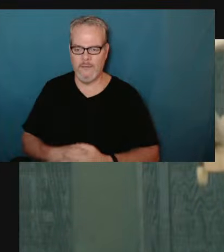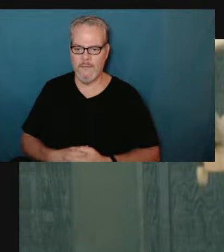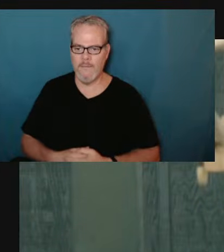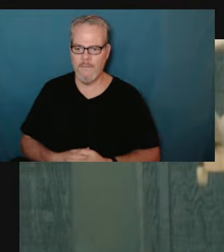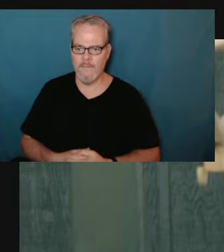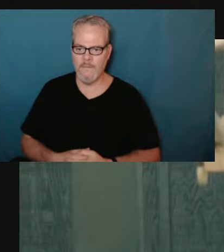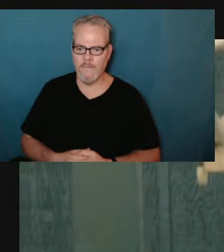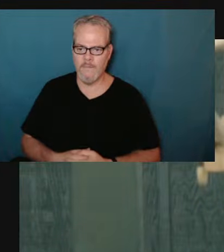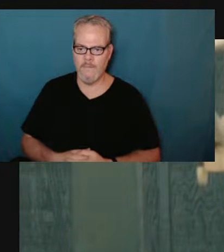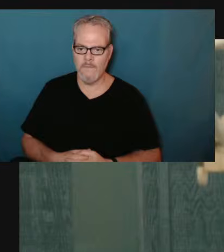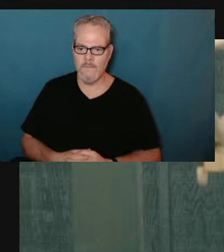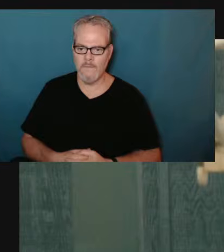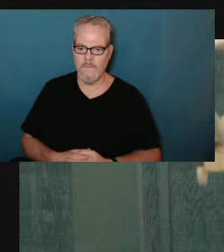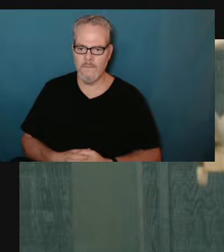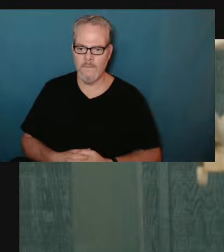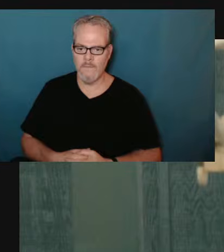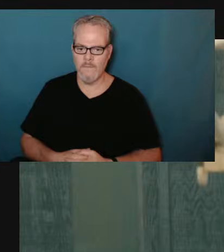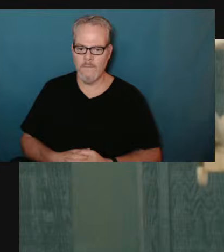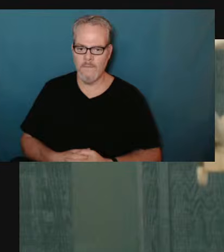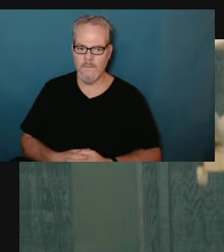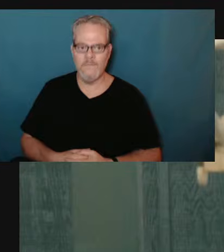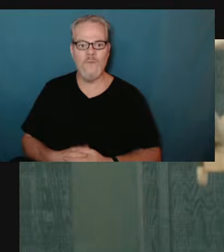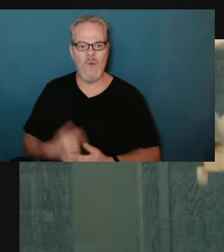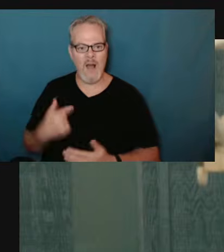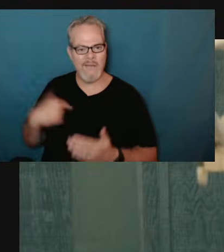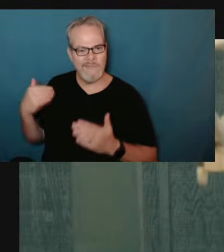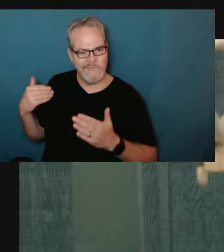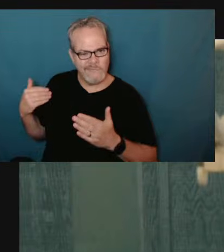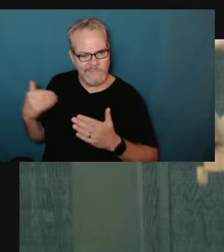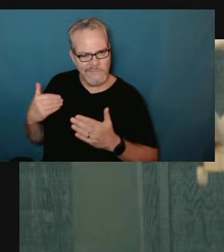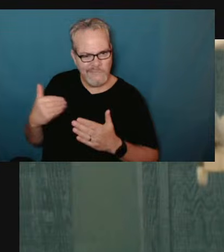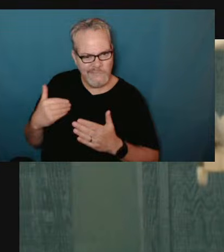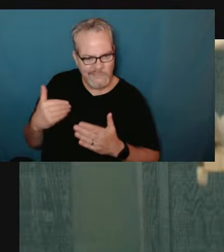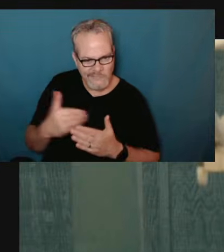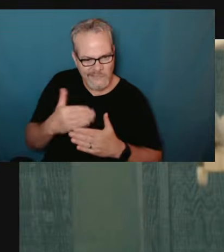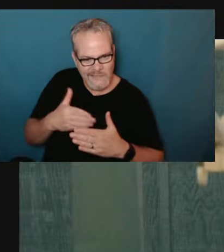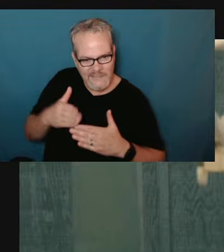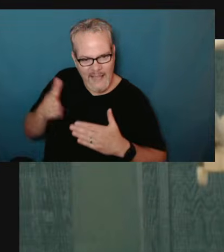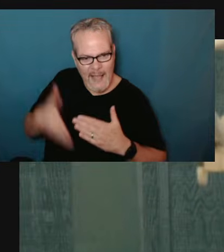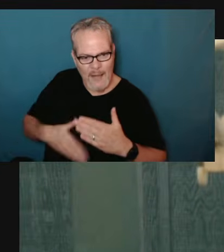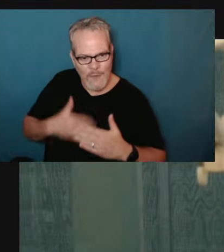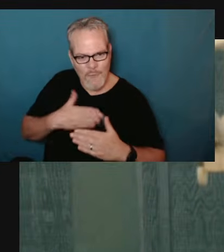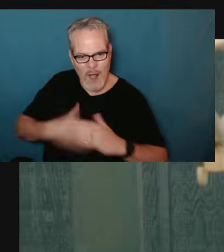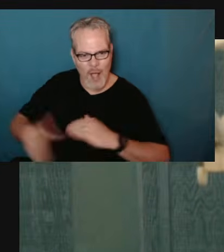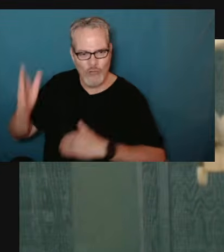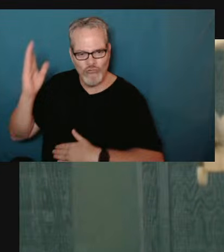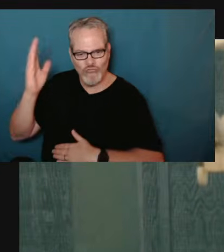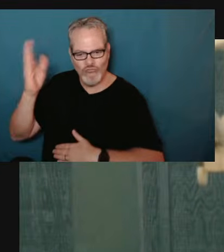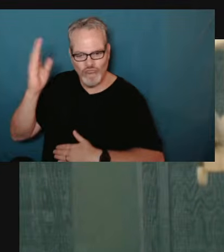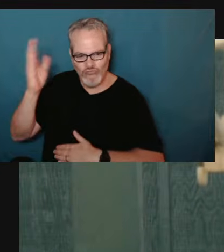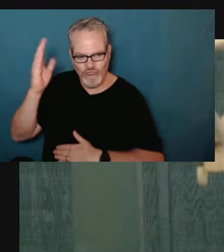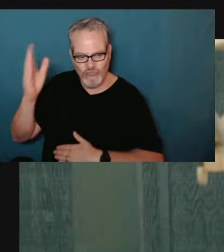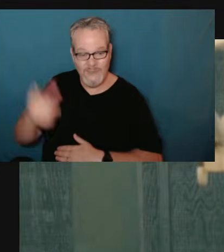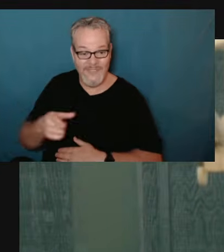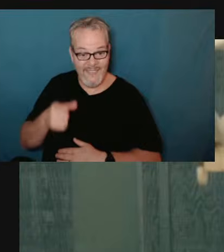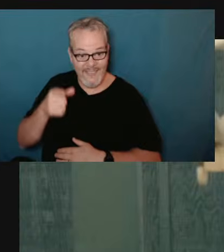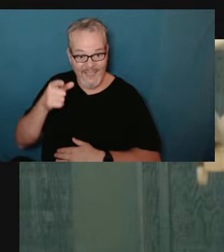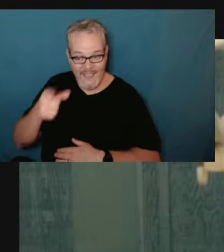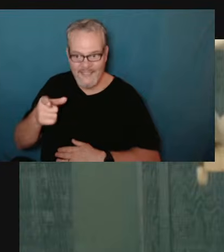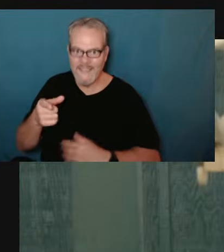So we're reaching the end of my story today. So this has been a tale of discovery, and it does not stop. It keeps on